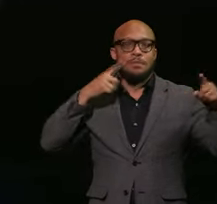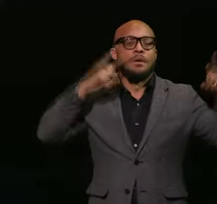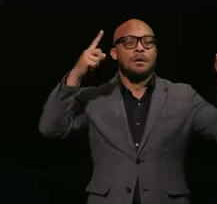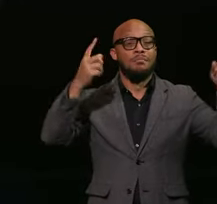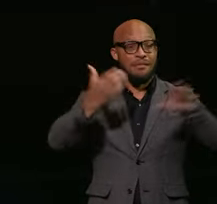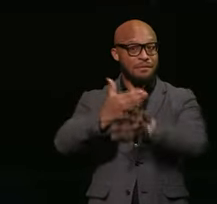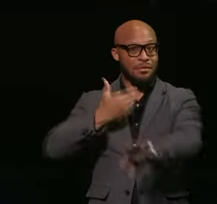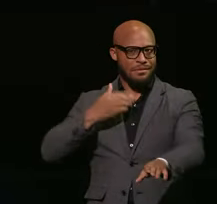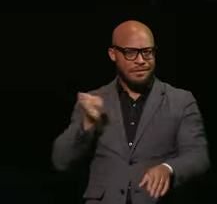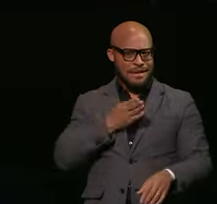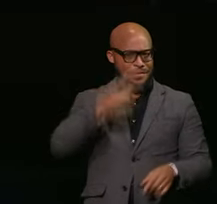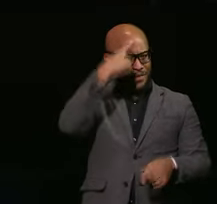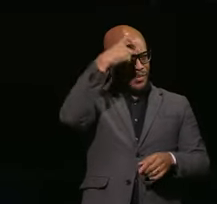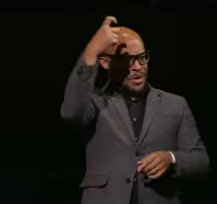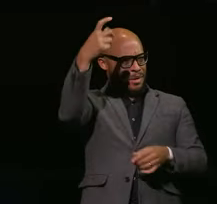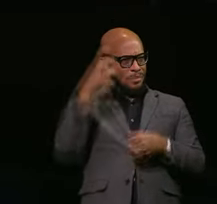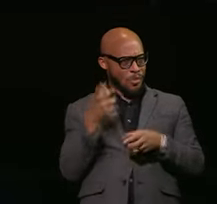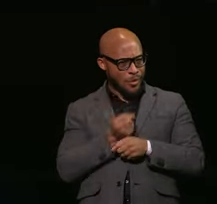as well.